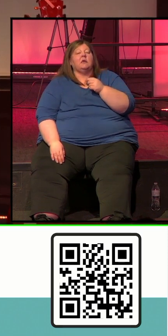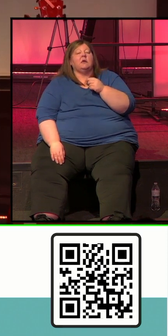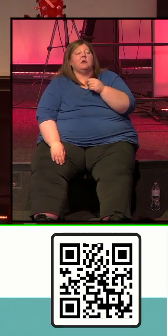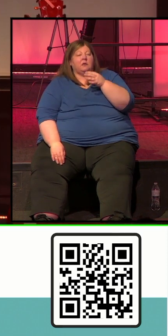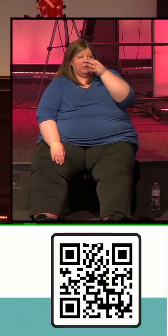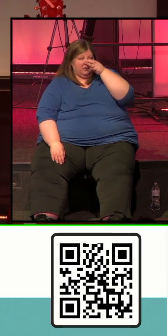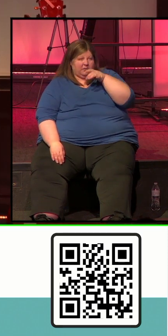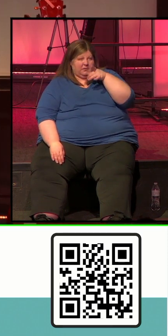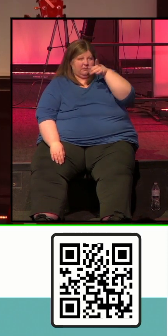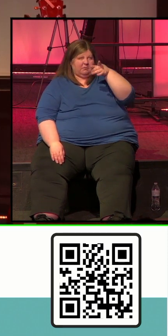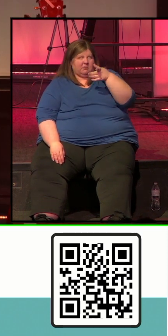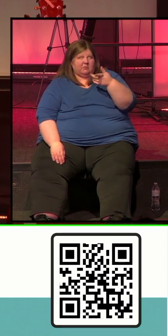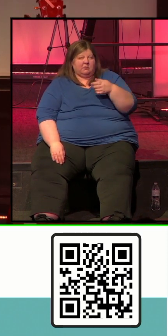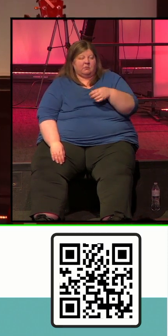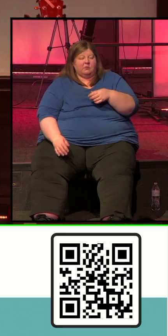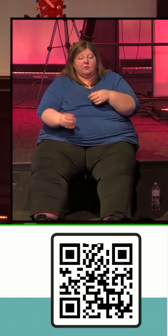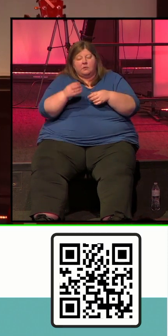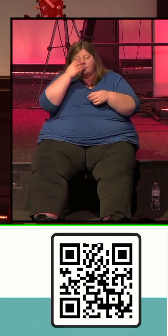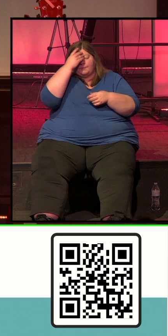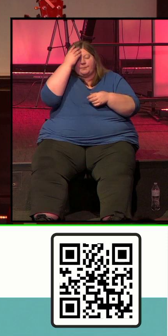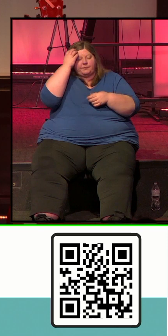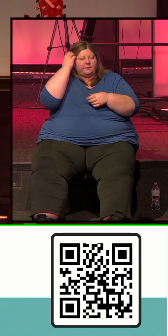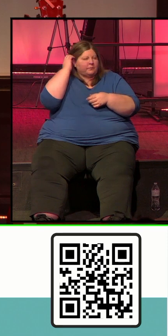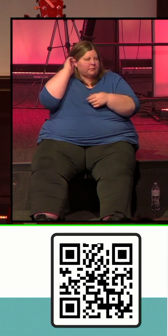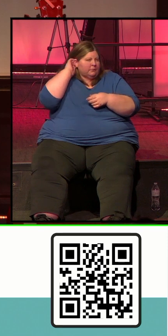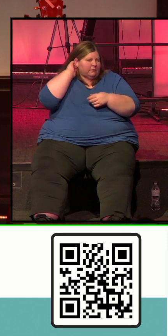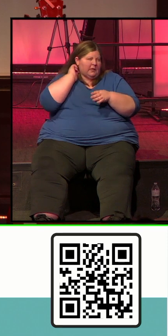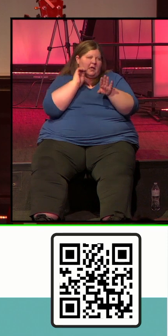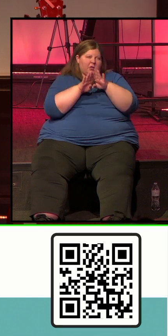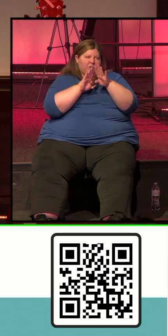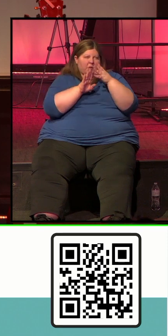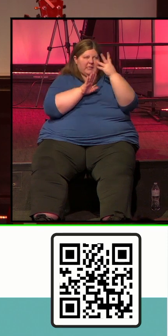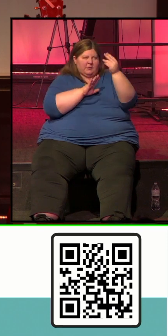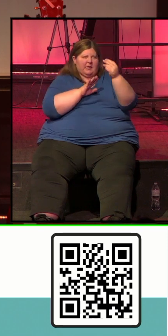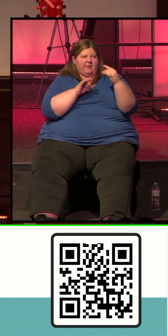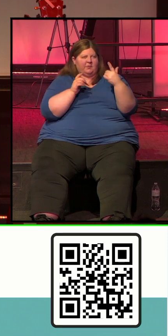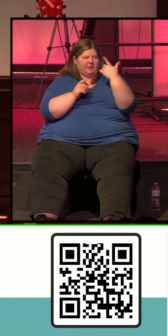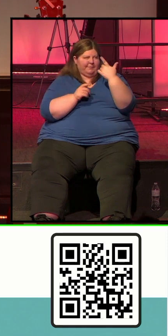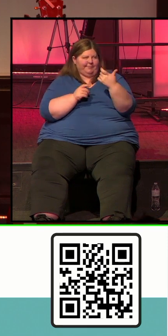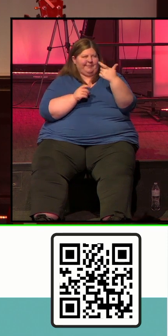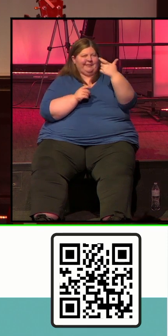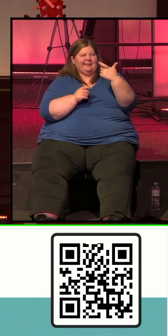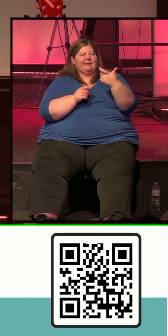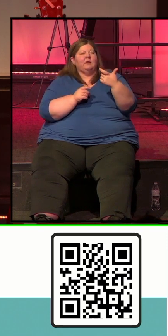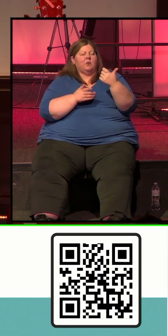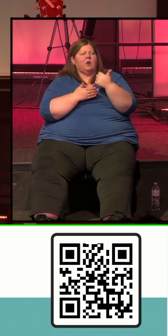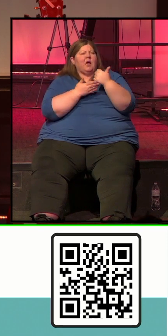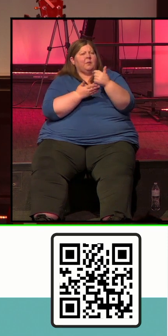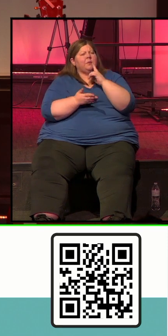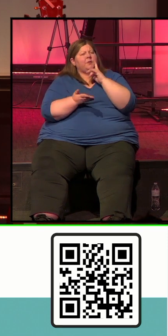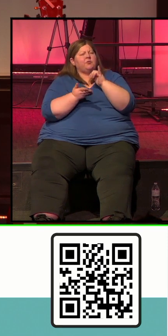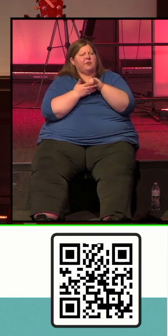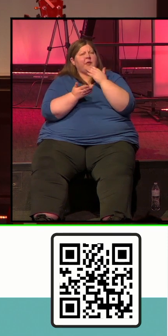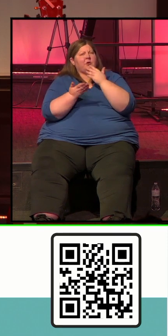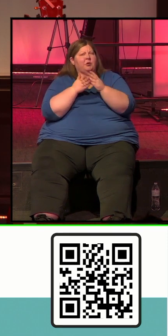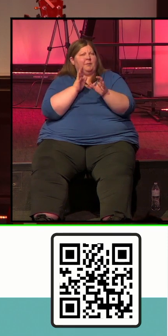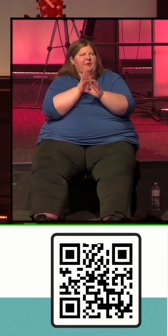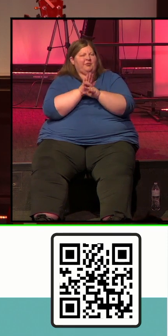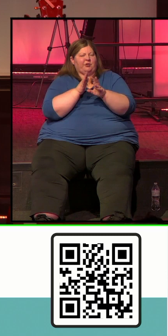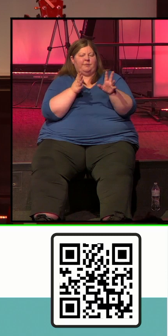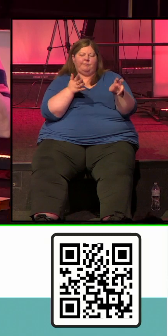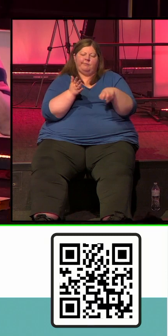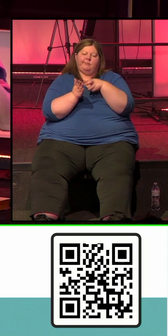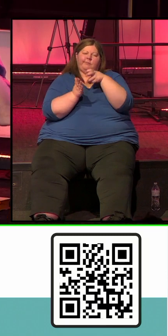If you're physically in the room, it's right out here on the other side of these doors where you can actually take a picture, and we'll actually help you make sure you get that picture uploaded.